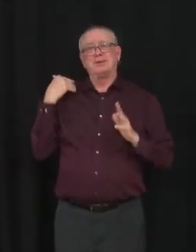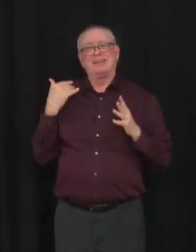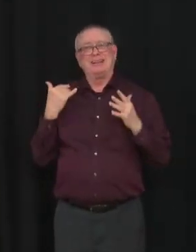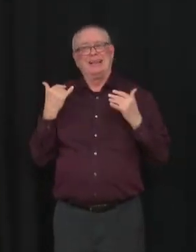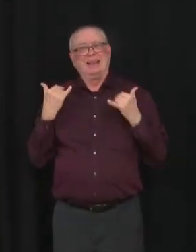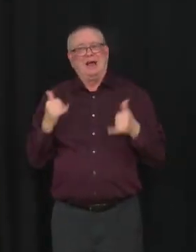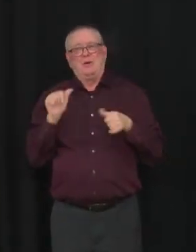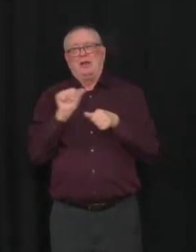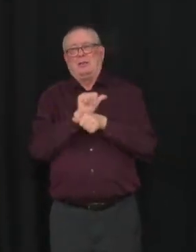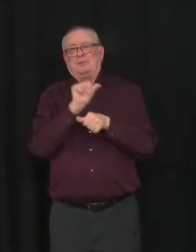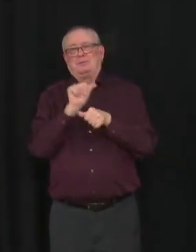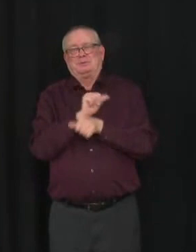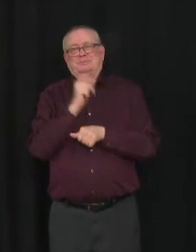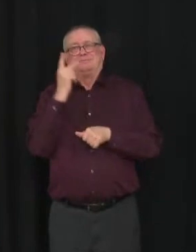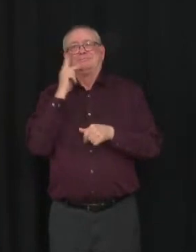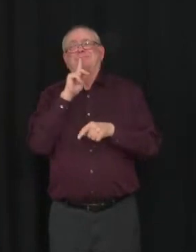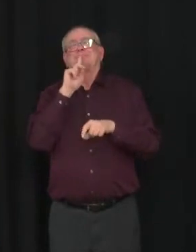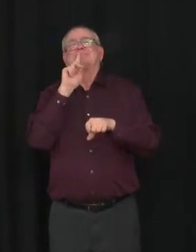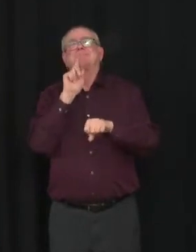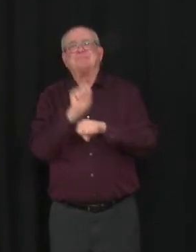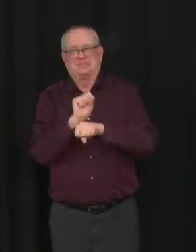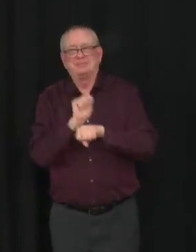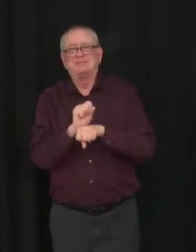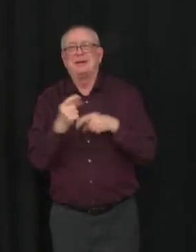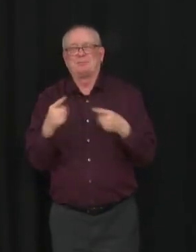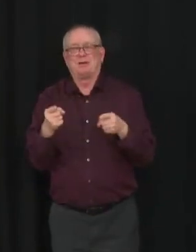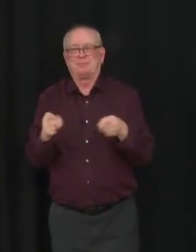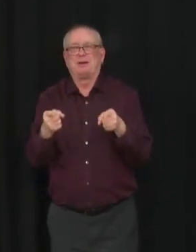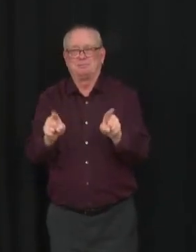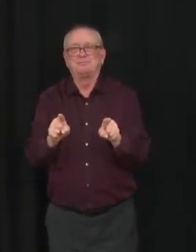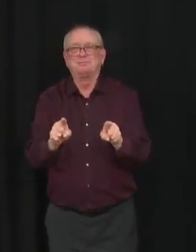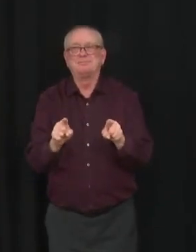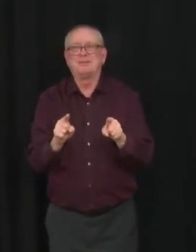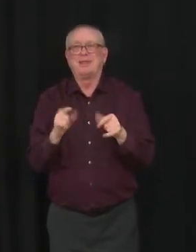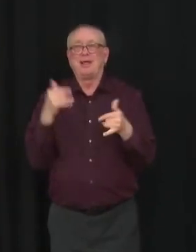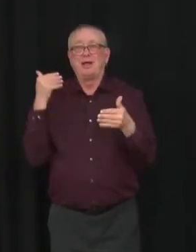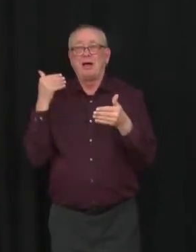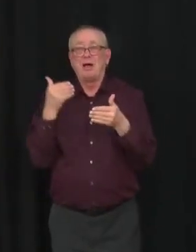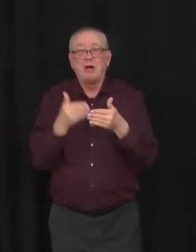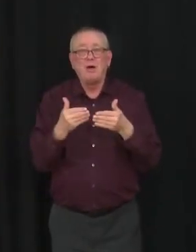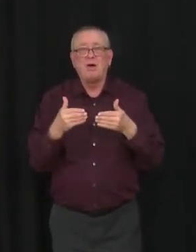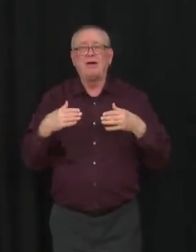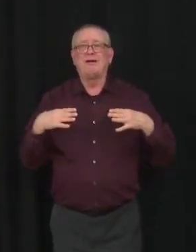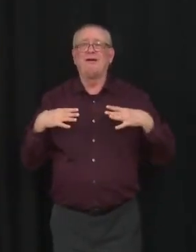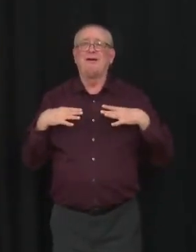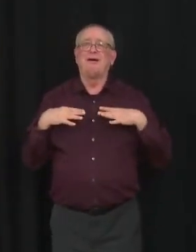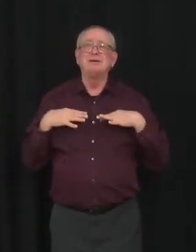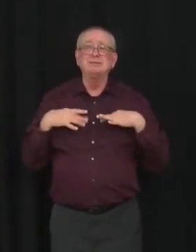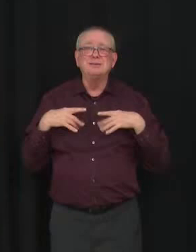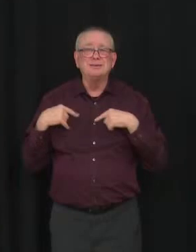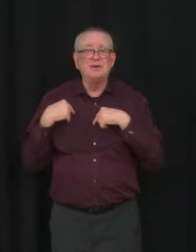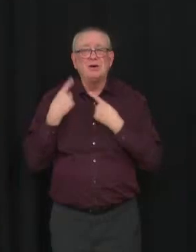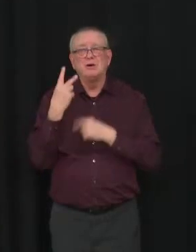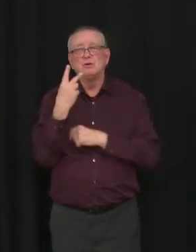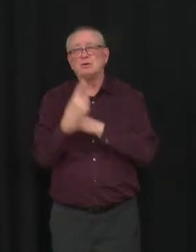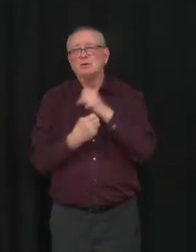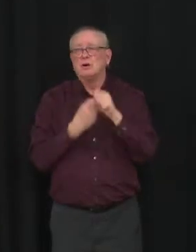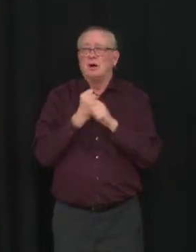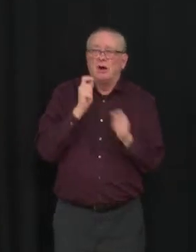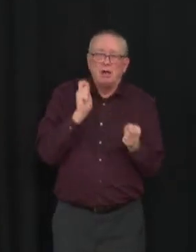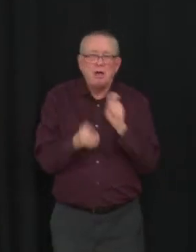I know that facing a new variant right as the holidays begin, after 2 years of constant change, uncertainty,